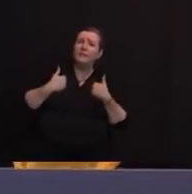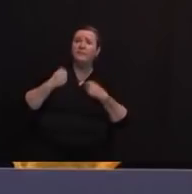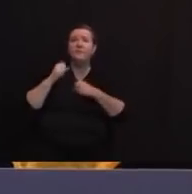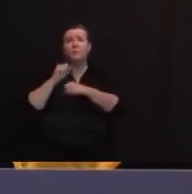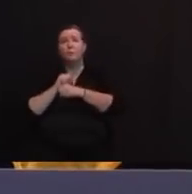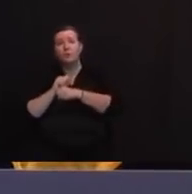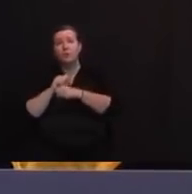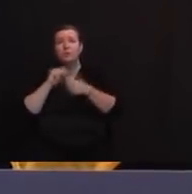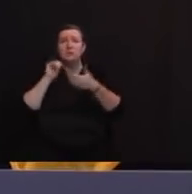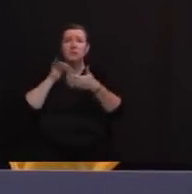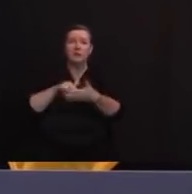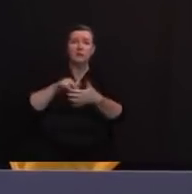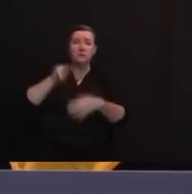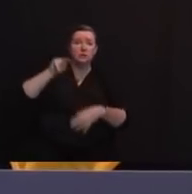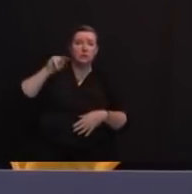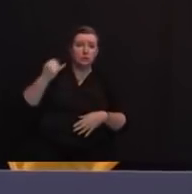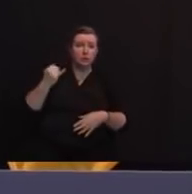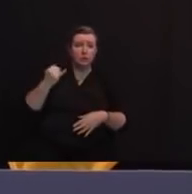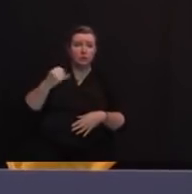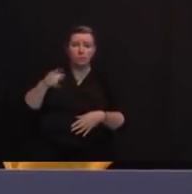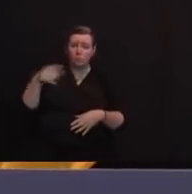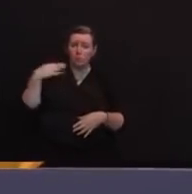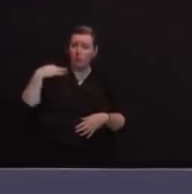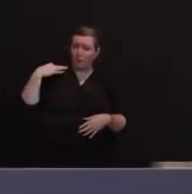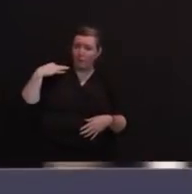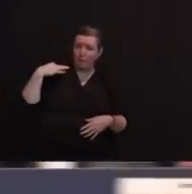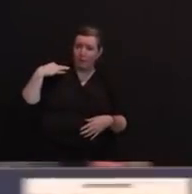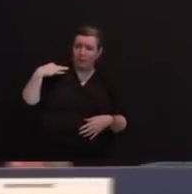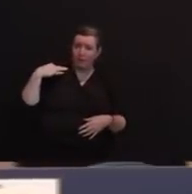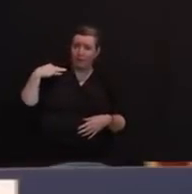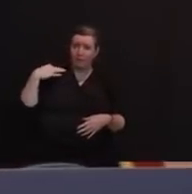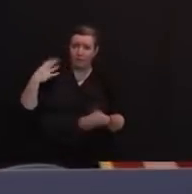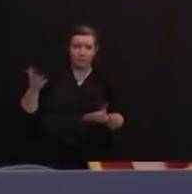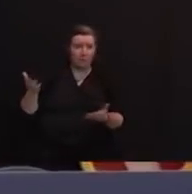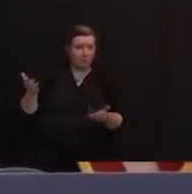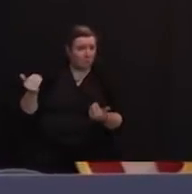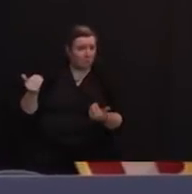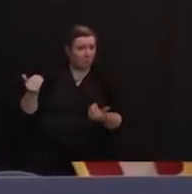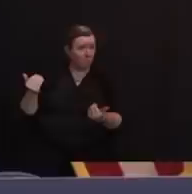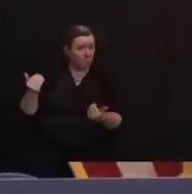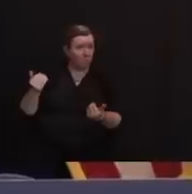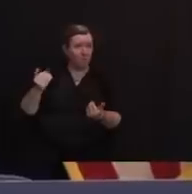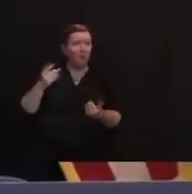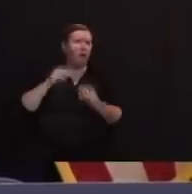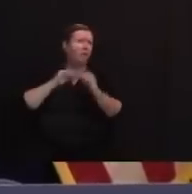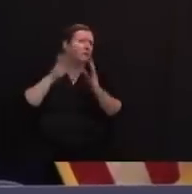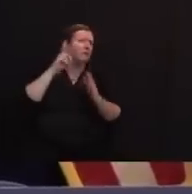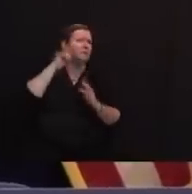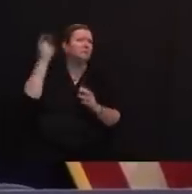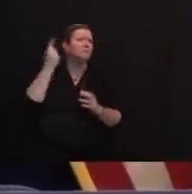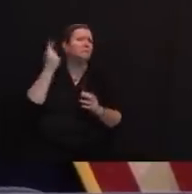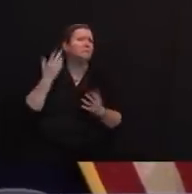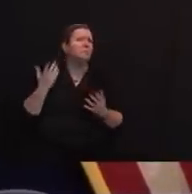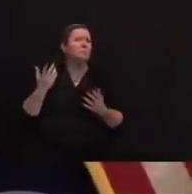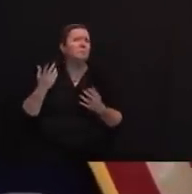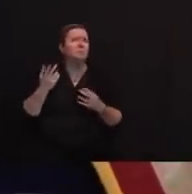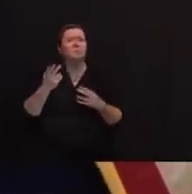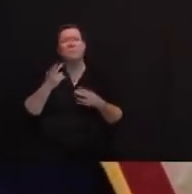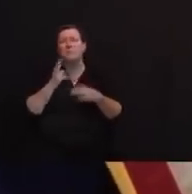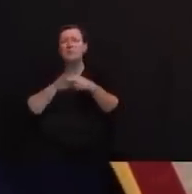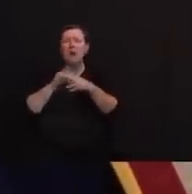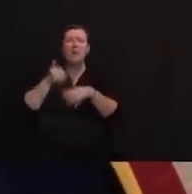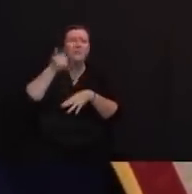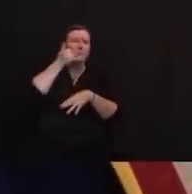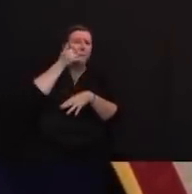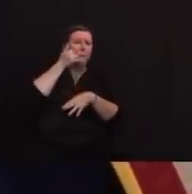Is that fair? Can I add one thing to that? Please. Just to clarify, because it came up yesterday, because we have a lot of federal law